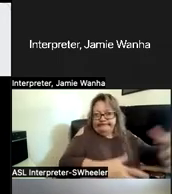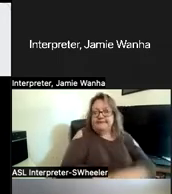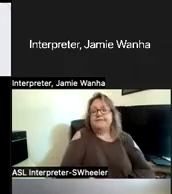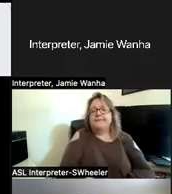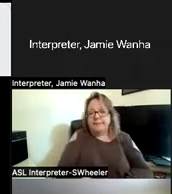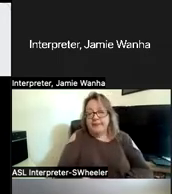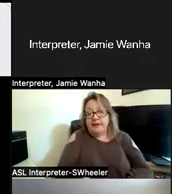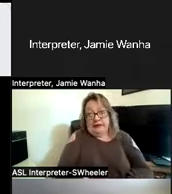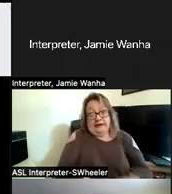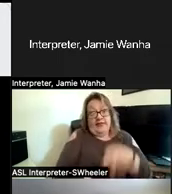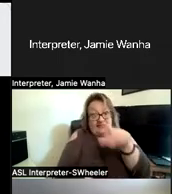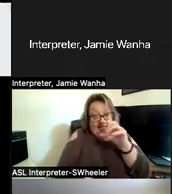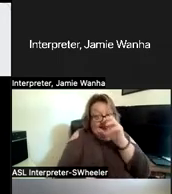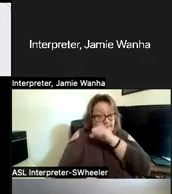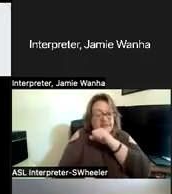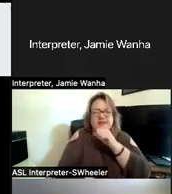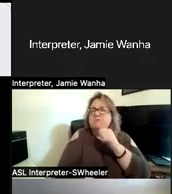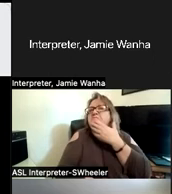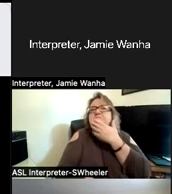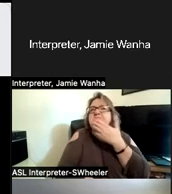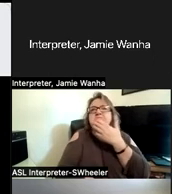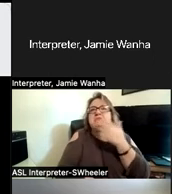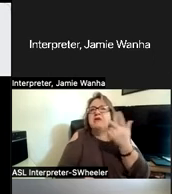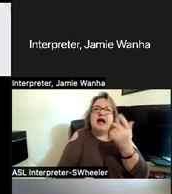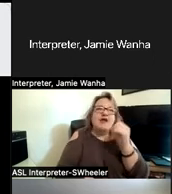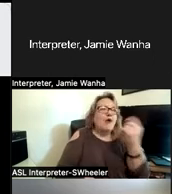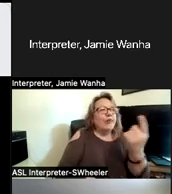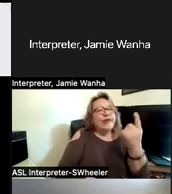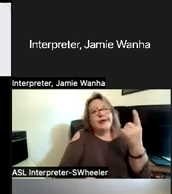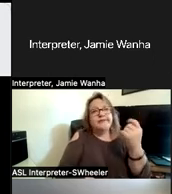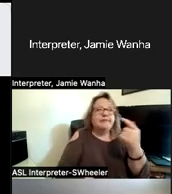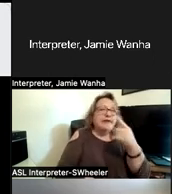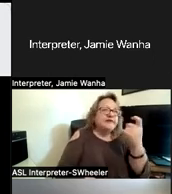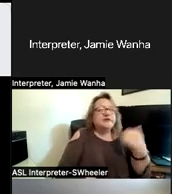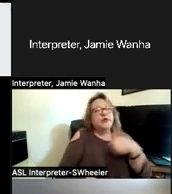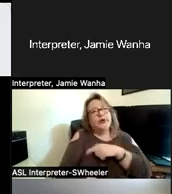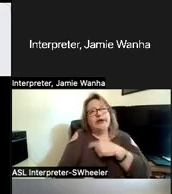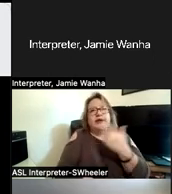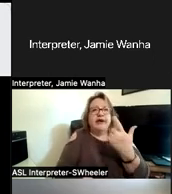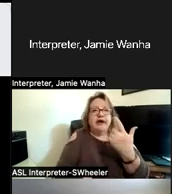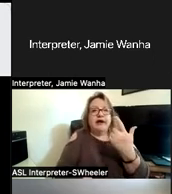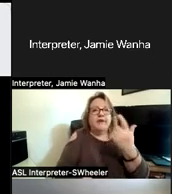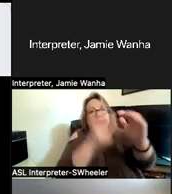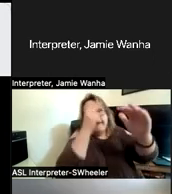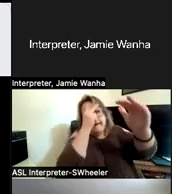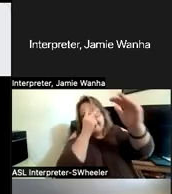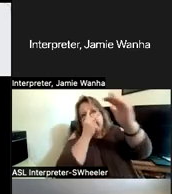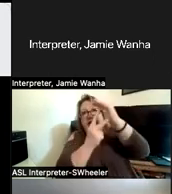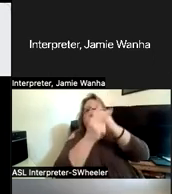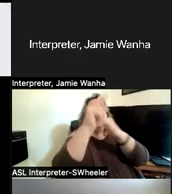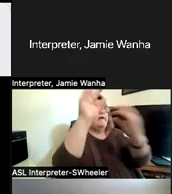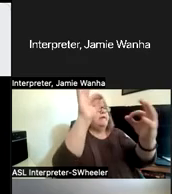These estimates were not done just only, you know, because we have a crystal ball or something like that.